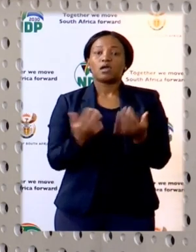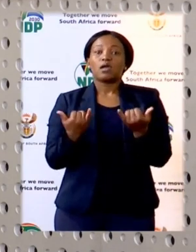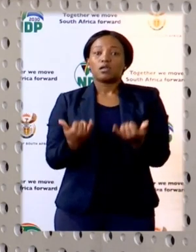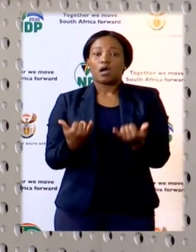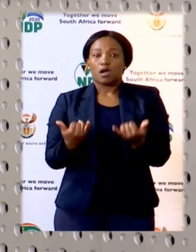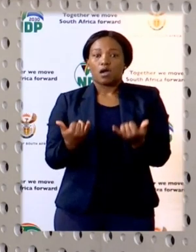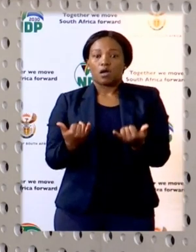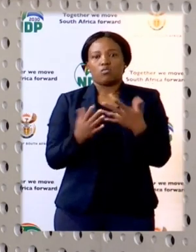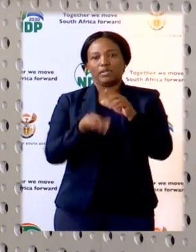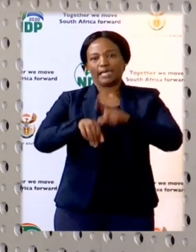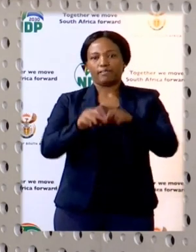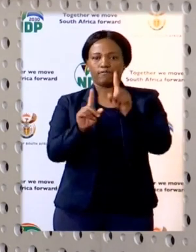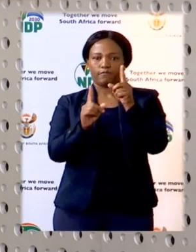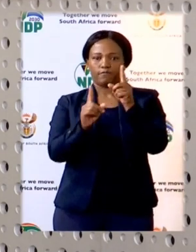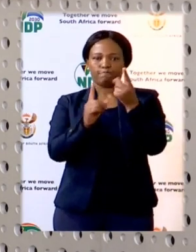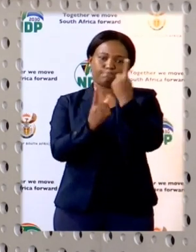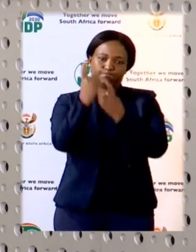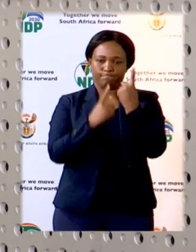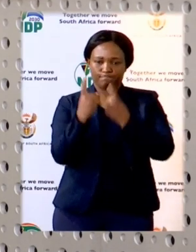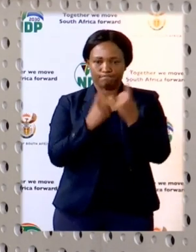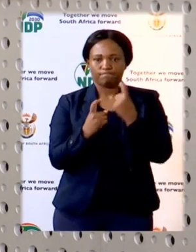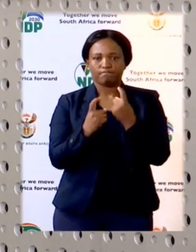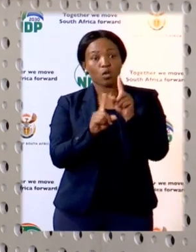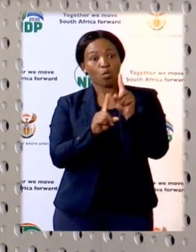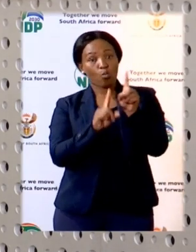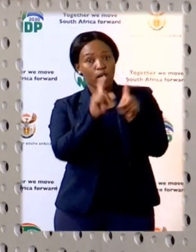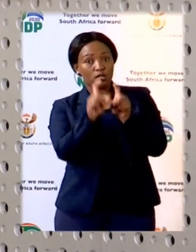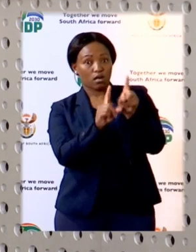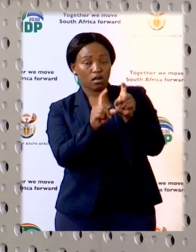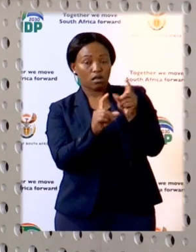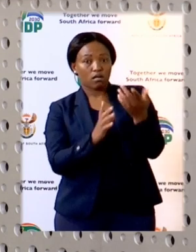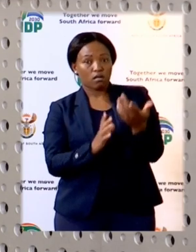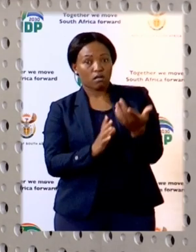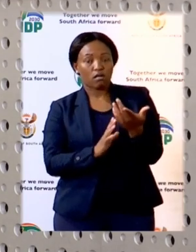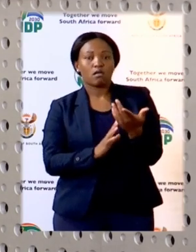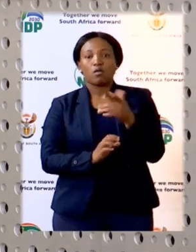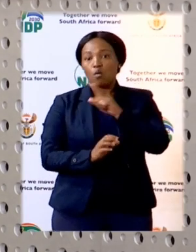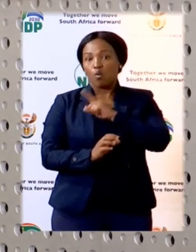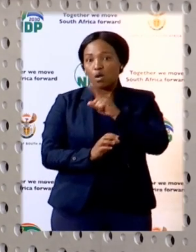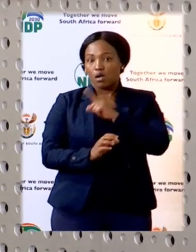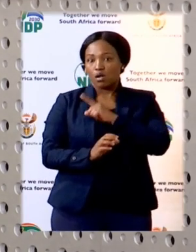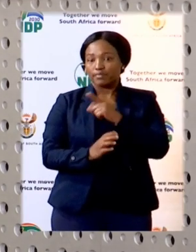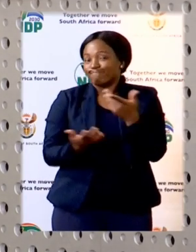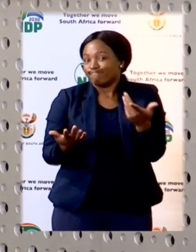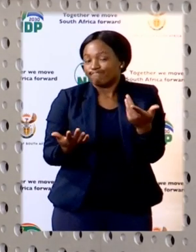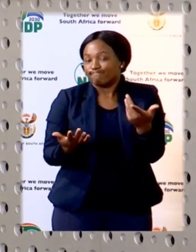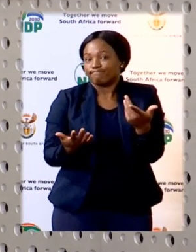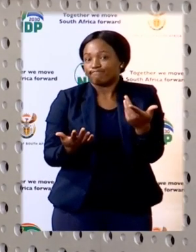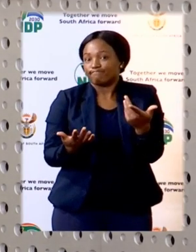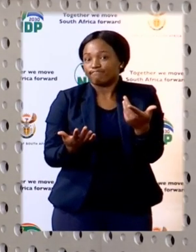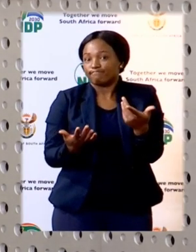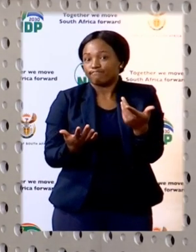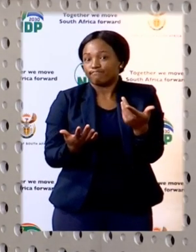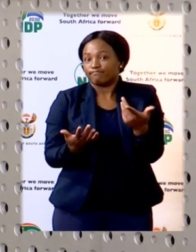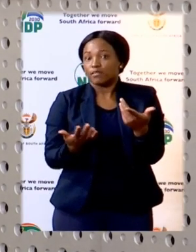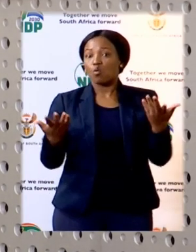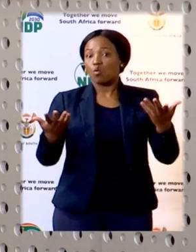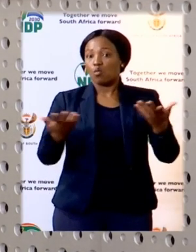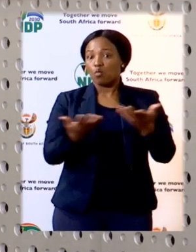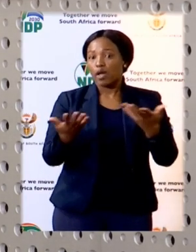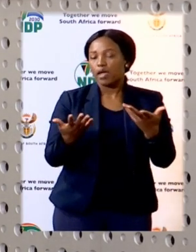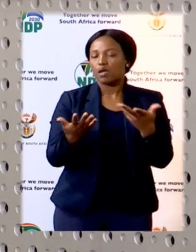Sesizawuthatha ke imibuzo ke ukuthi sithole ukuthi zithini intatheli yile kuphi la